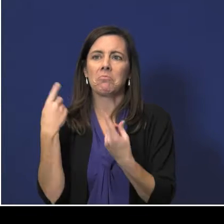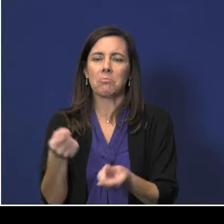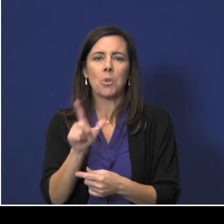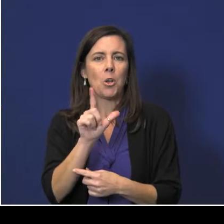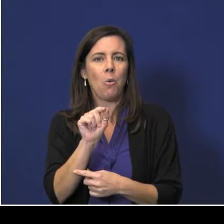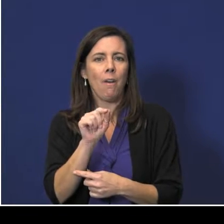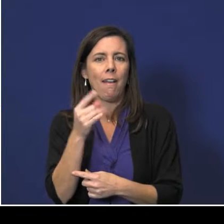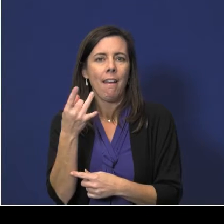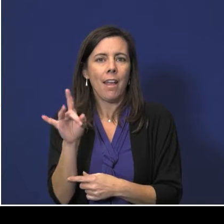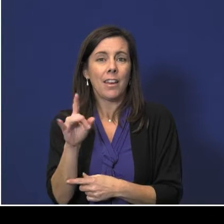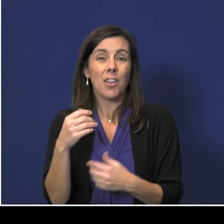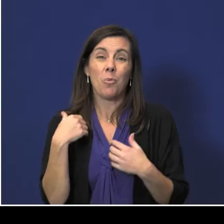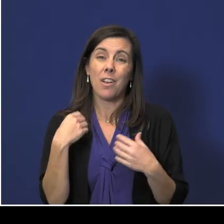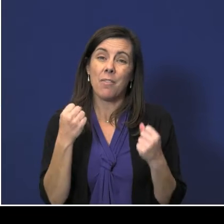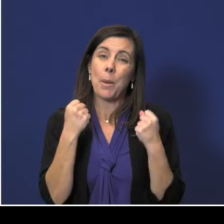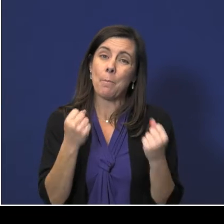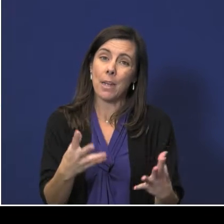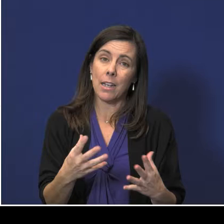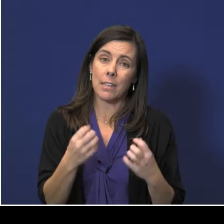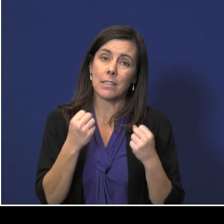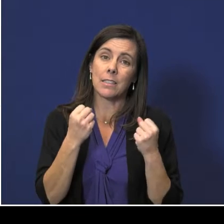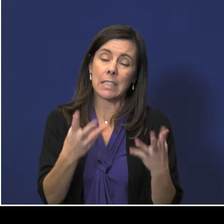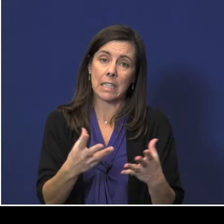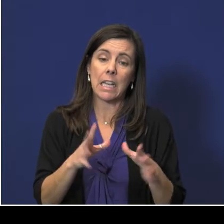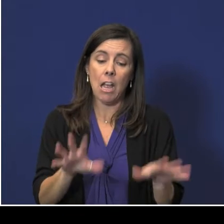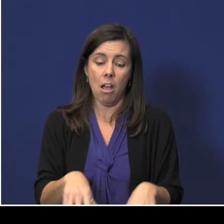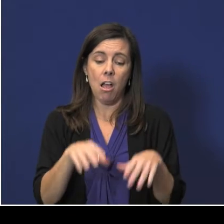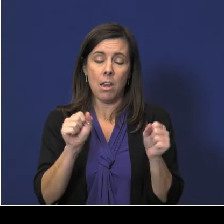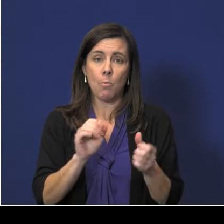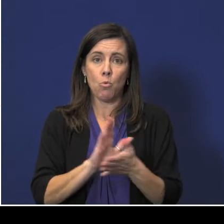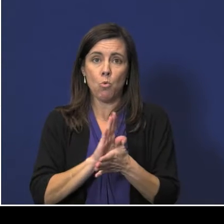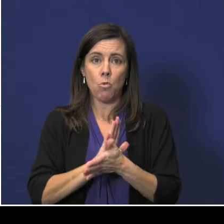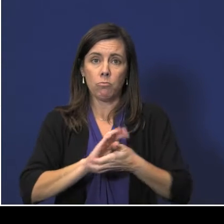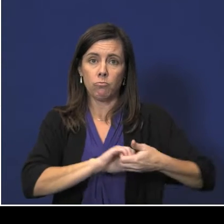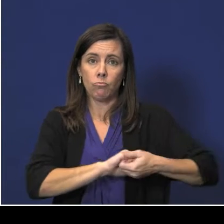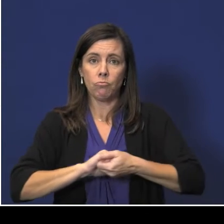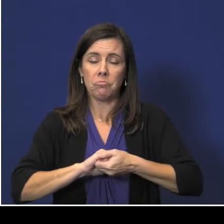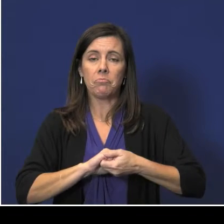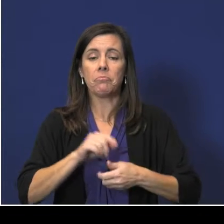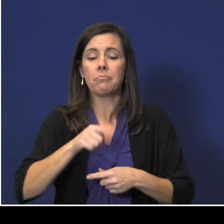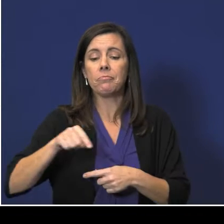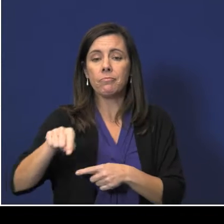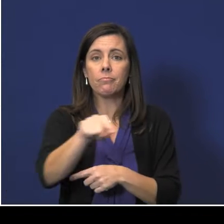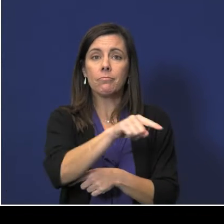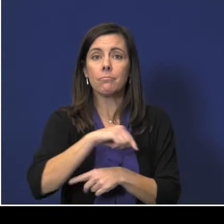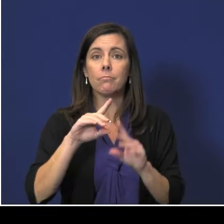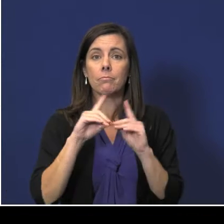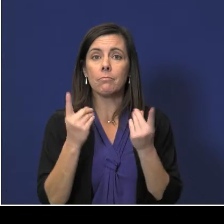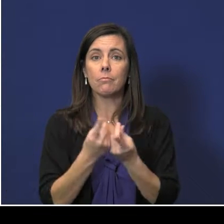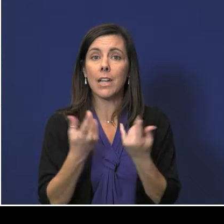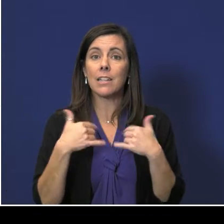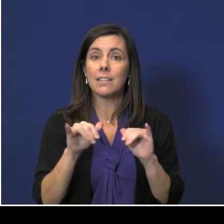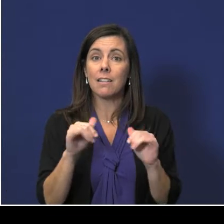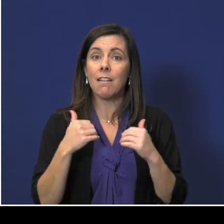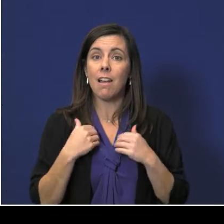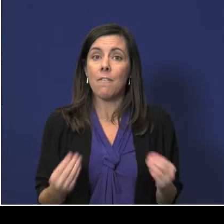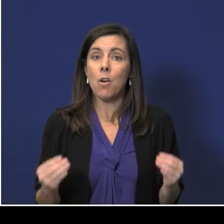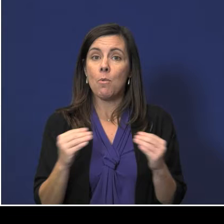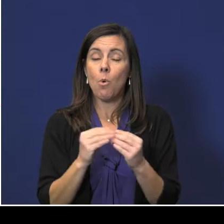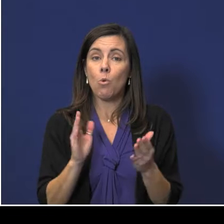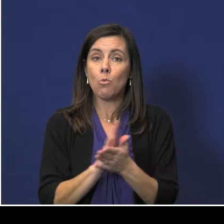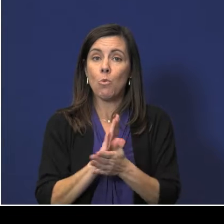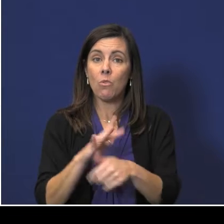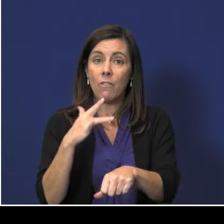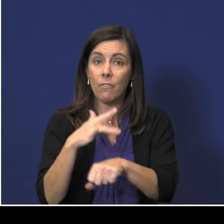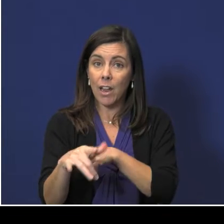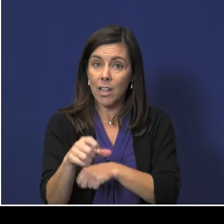got dozens of Adopt a School partnerships throughout this district, but we still have schools available. So if you would